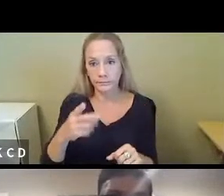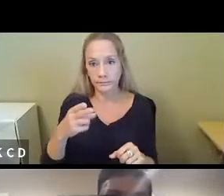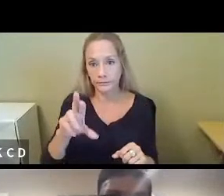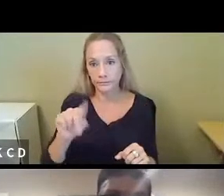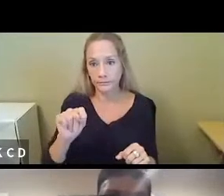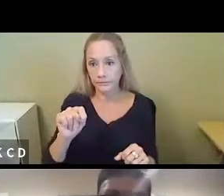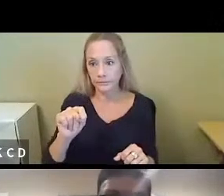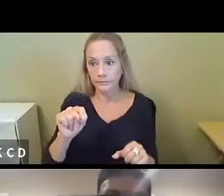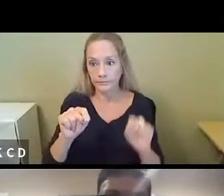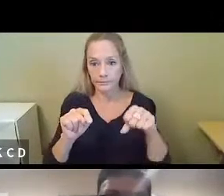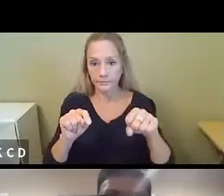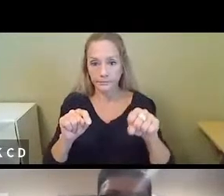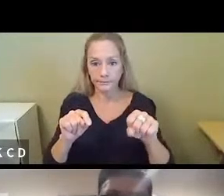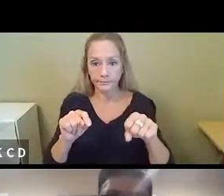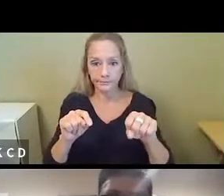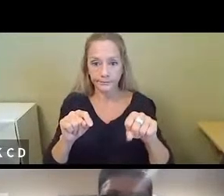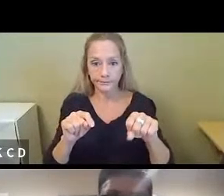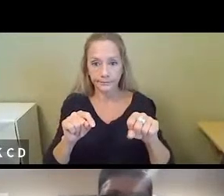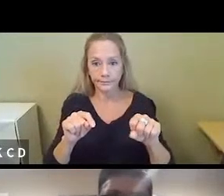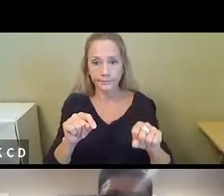Hertz, Yes.